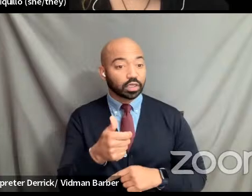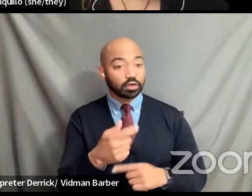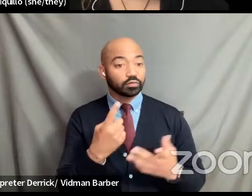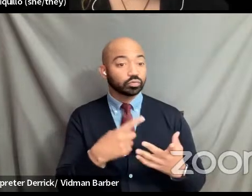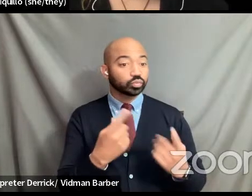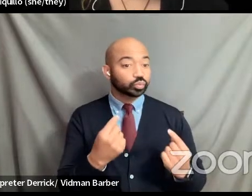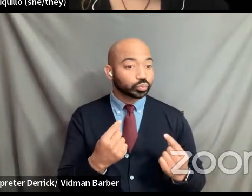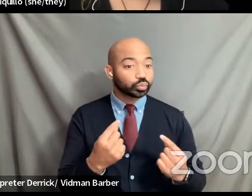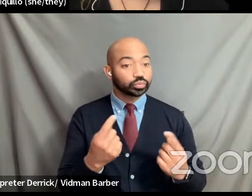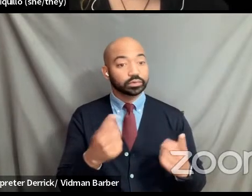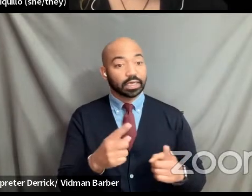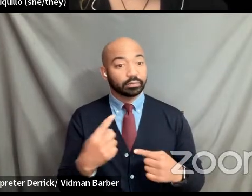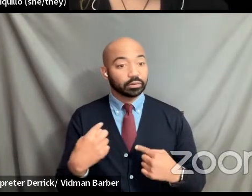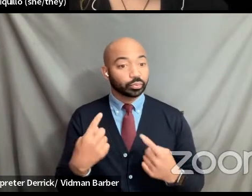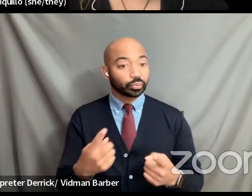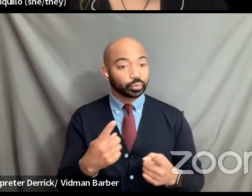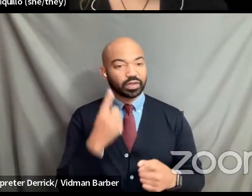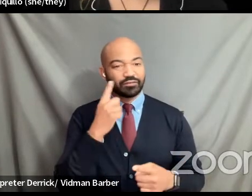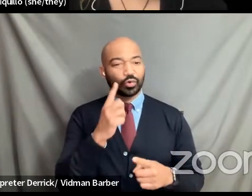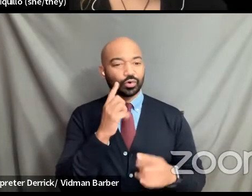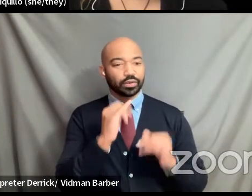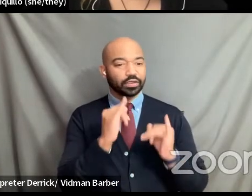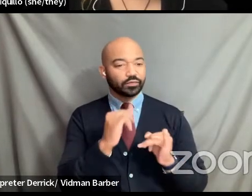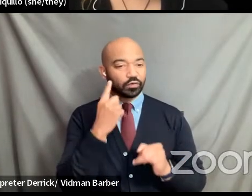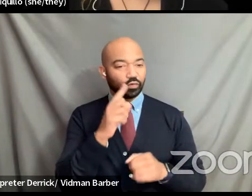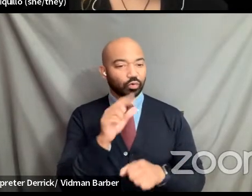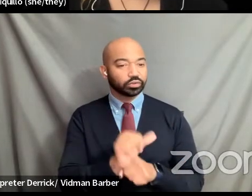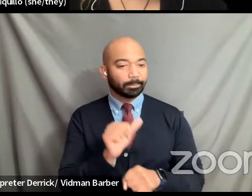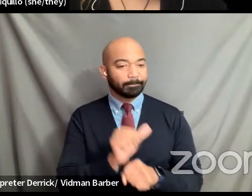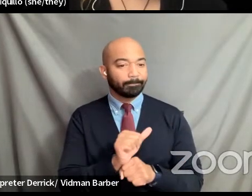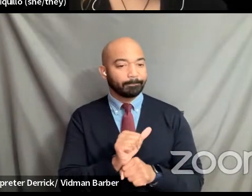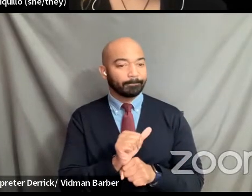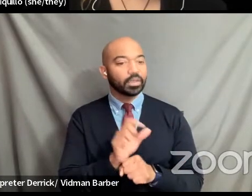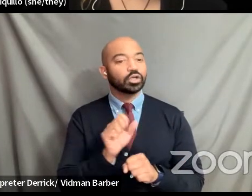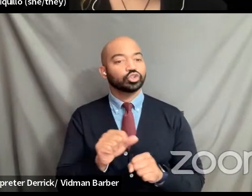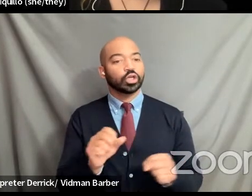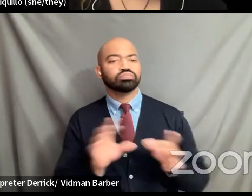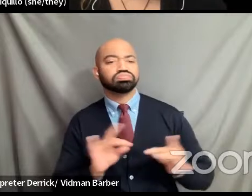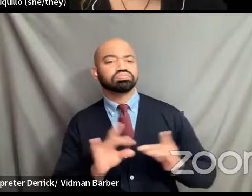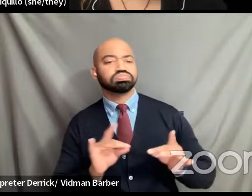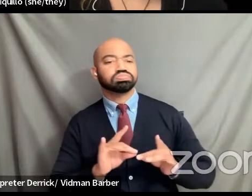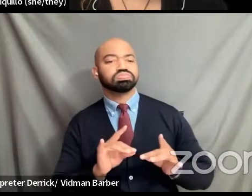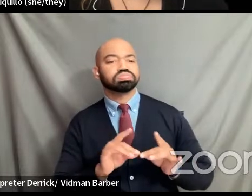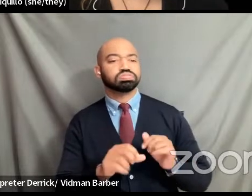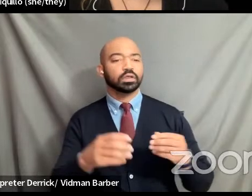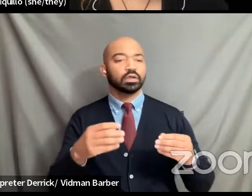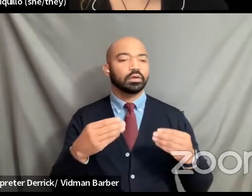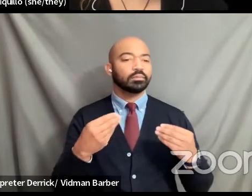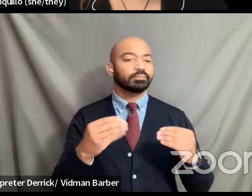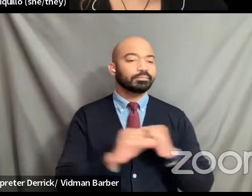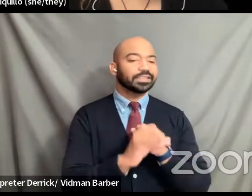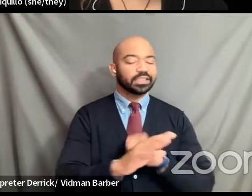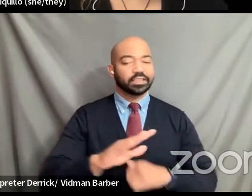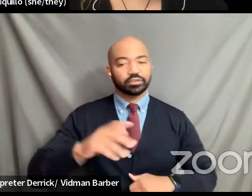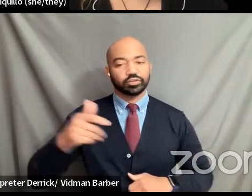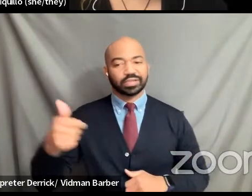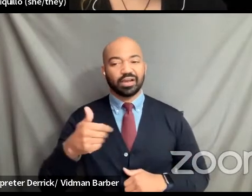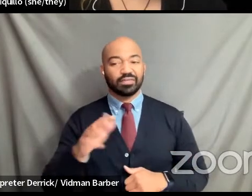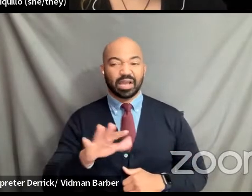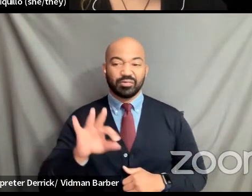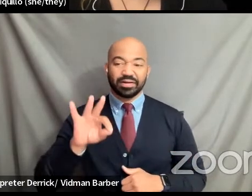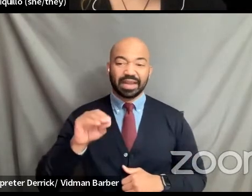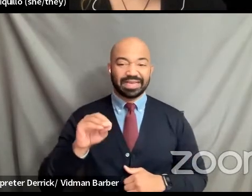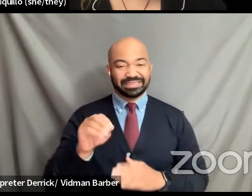done, especially when you're interviewing for jobs, right? Like you should be pitching yourself for, I would say 90 seconds